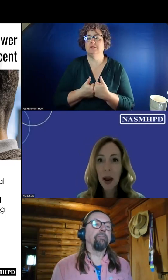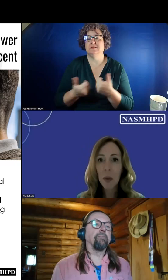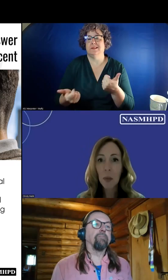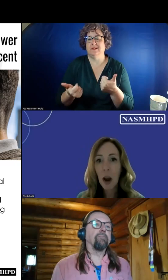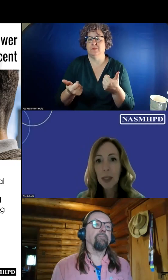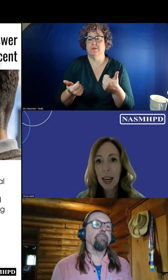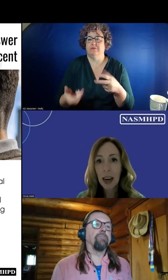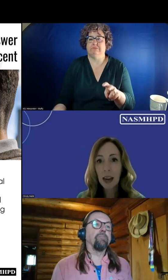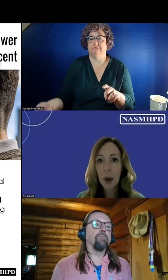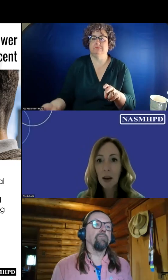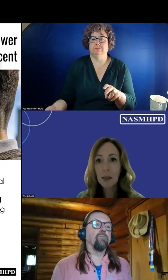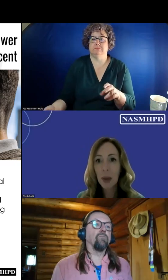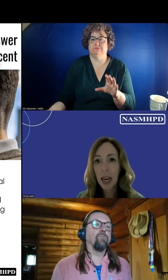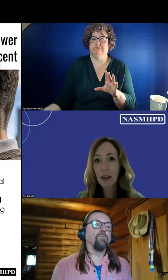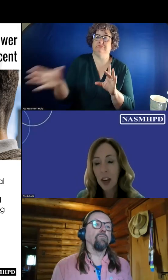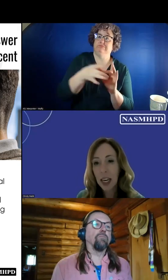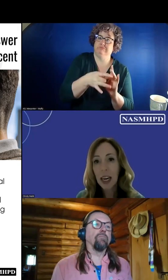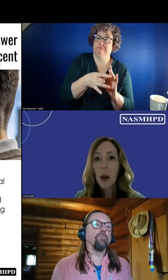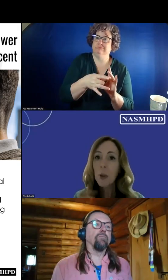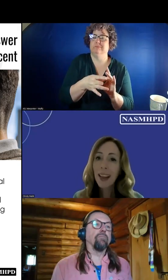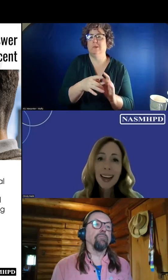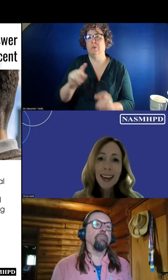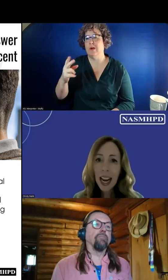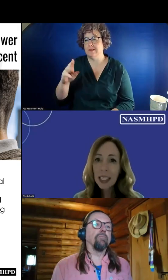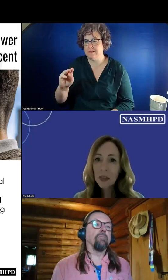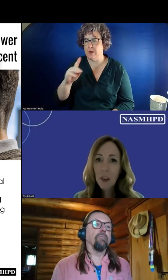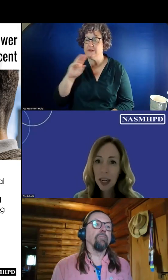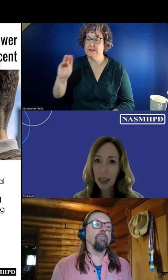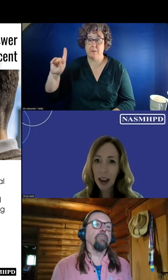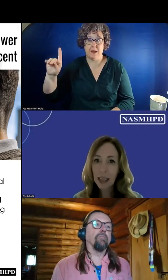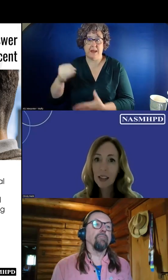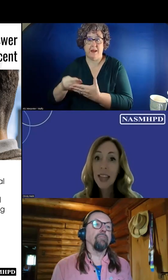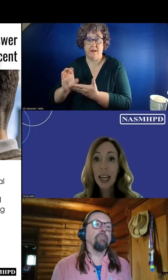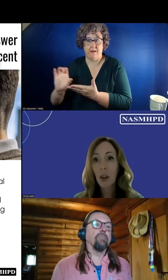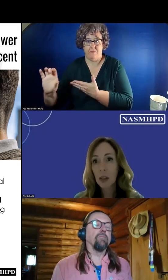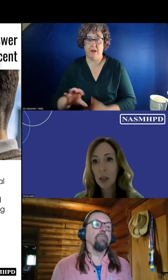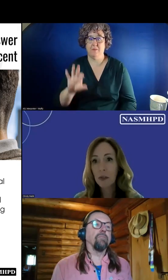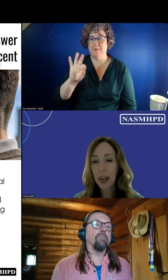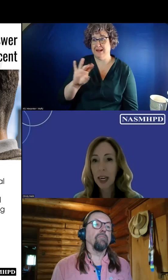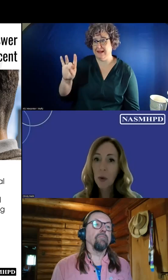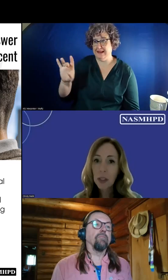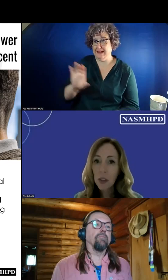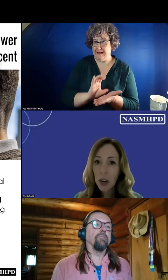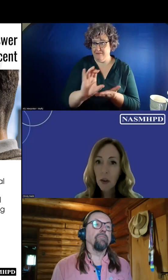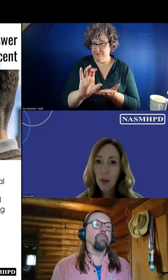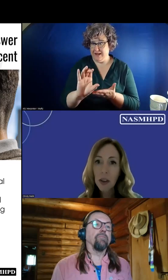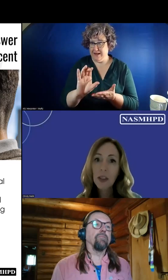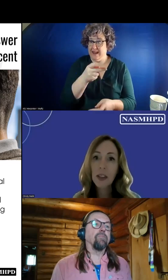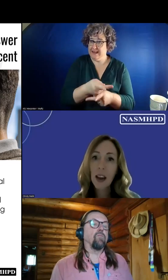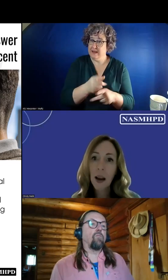on what Tom was saying about Medicaid and funding, but like 988 funding and sustaining long-term funding. Can you also share